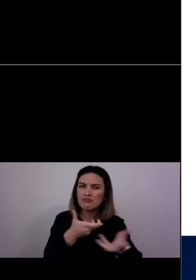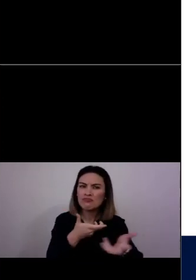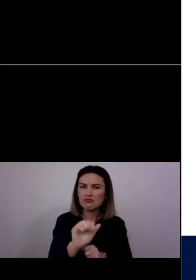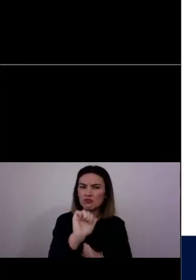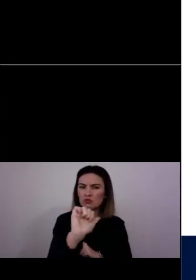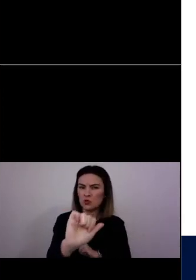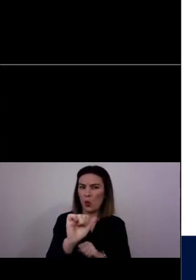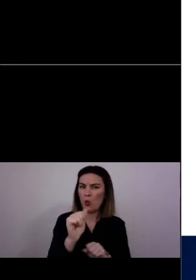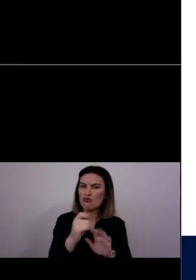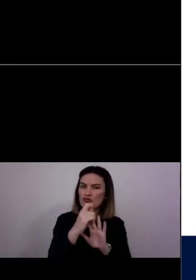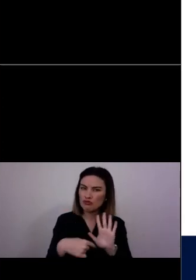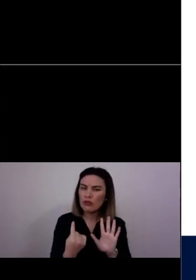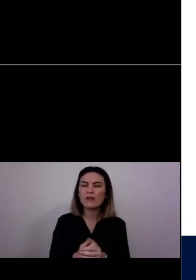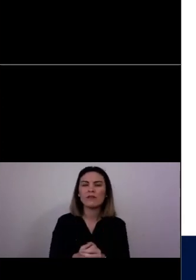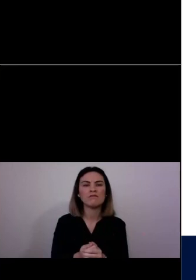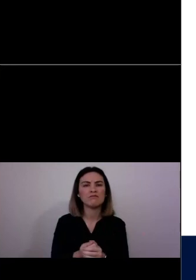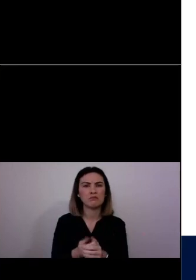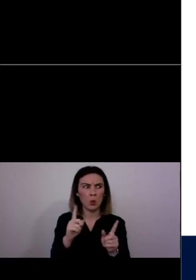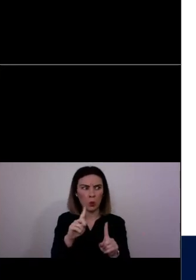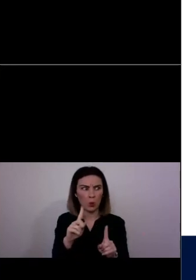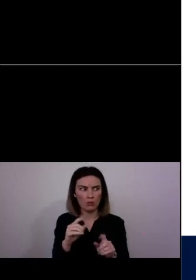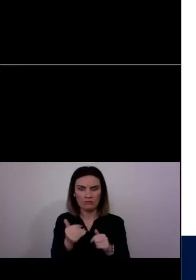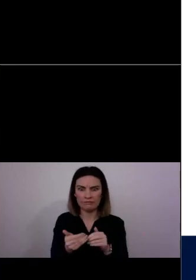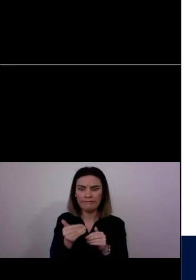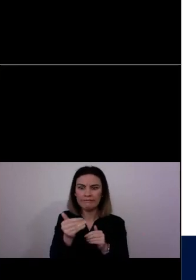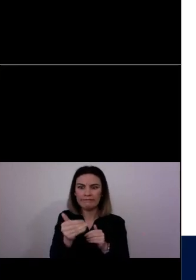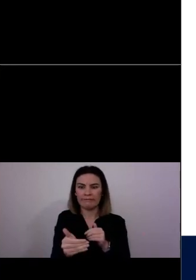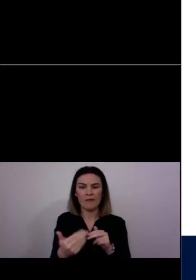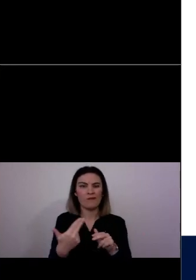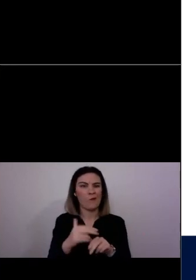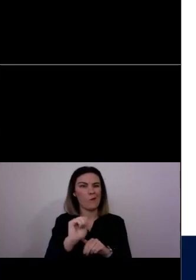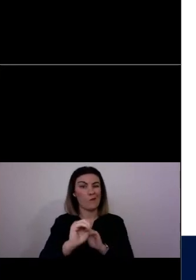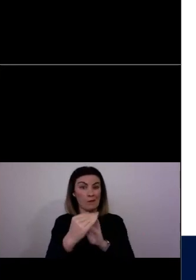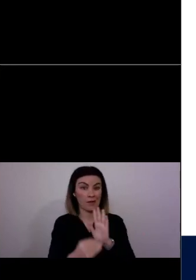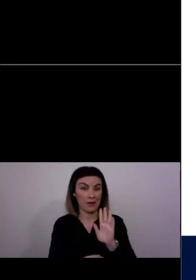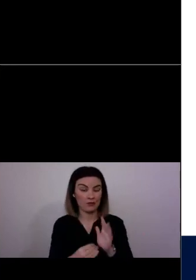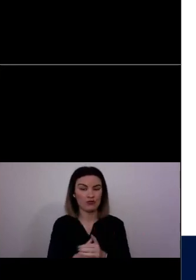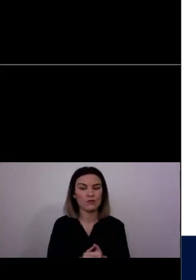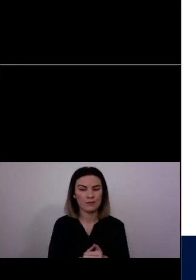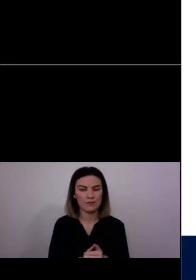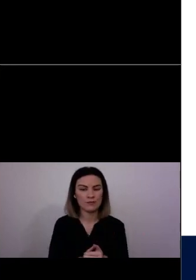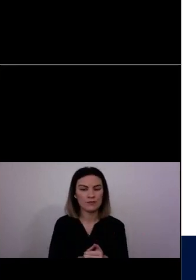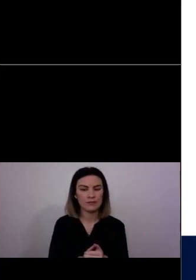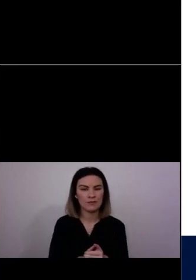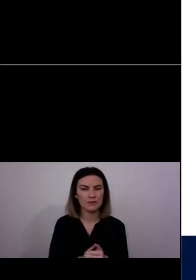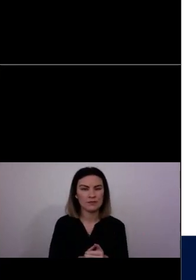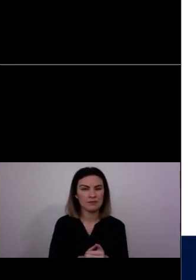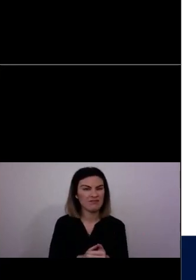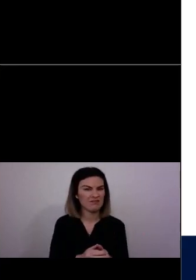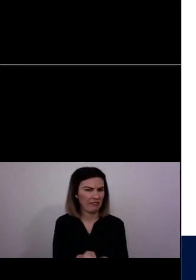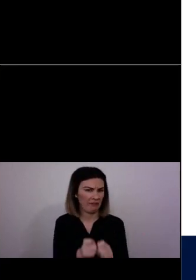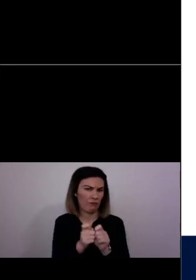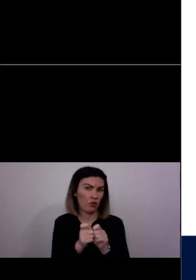and how to best move forward with your application. So they're really valuable sessions there.